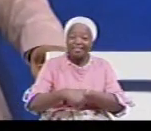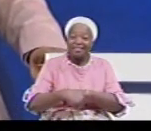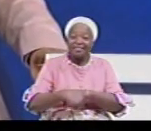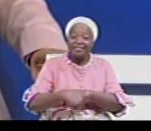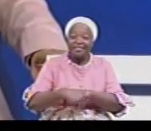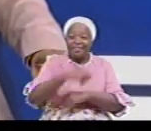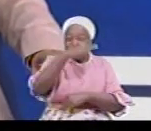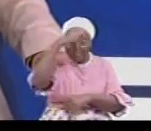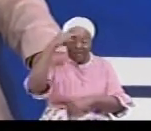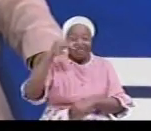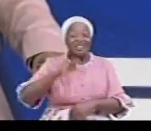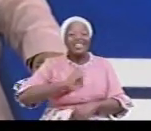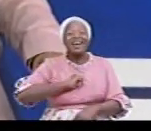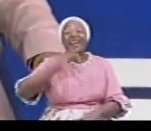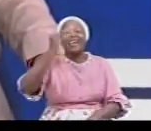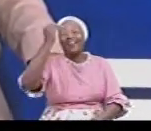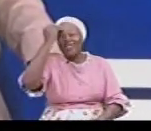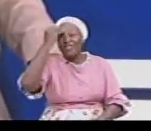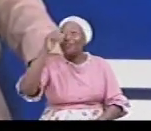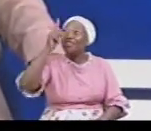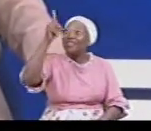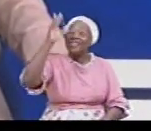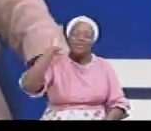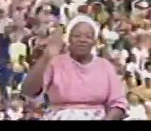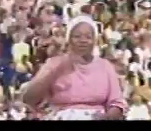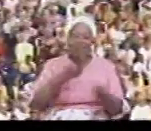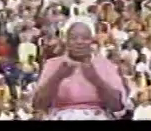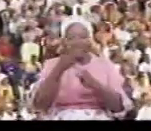because I know he will visit you tonight,